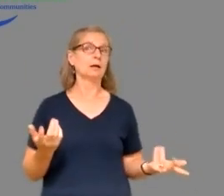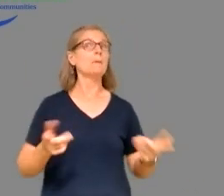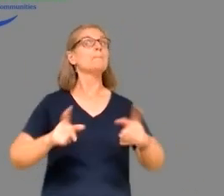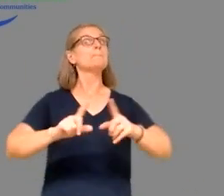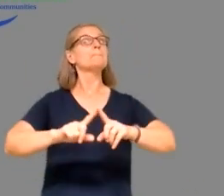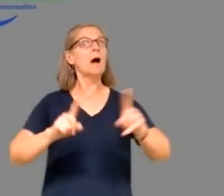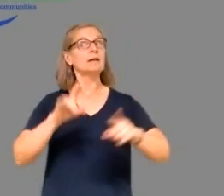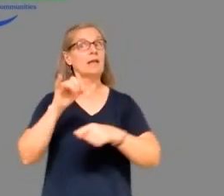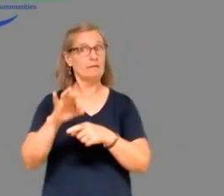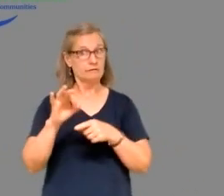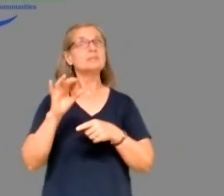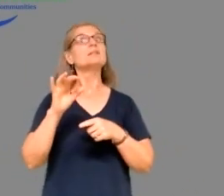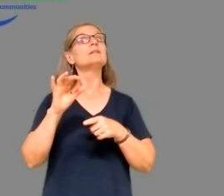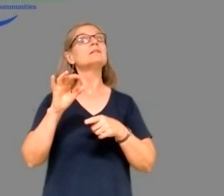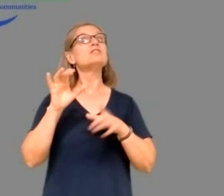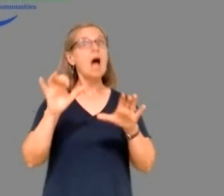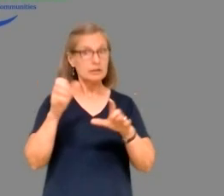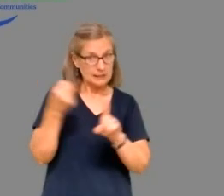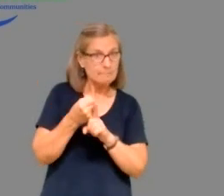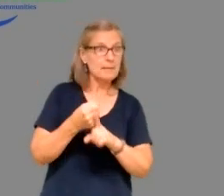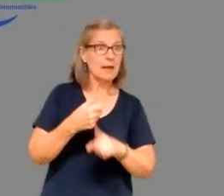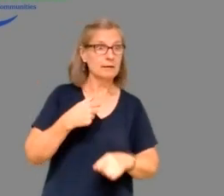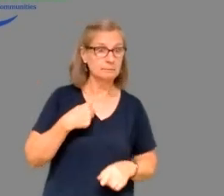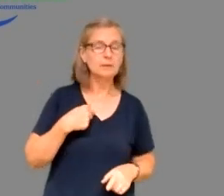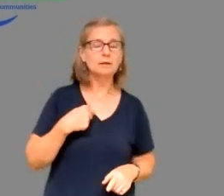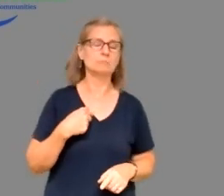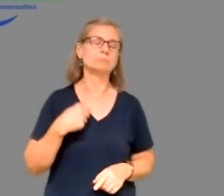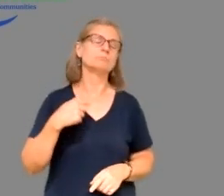actually look into doing that. I'm sure on the